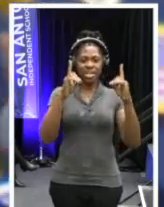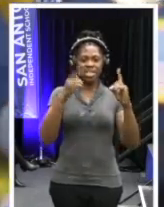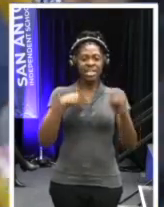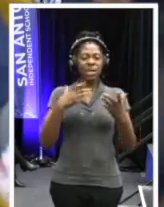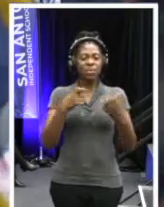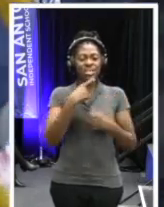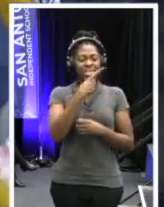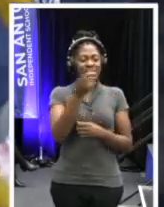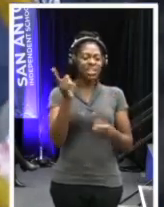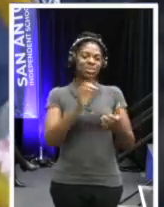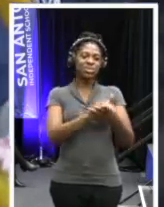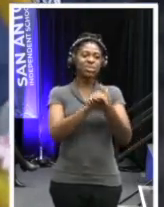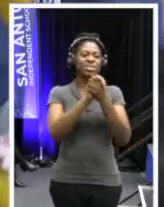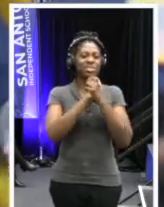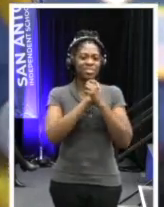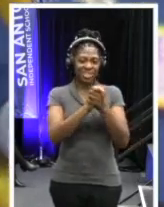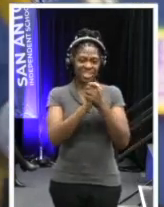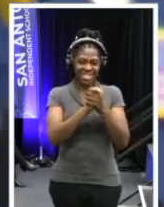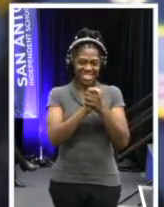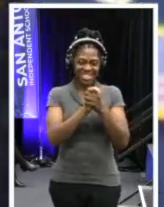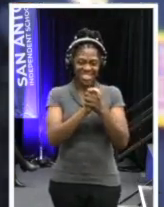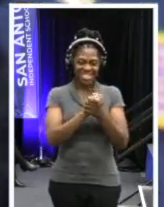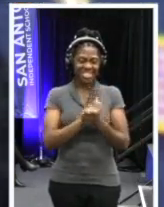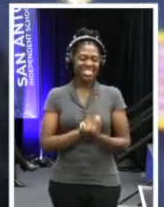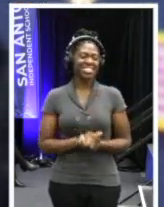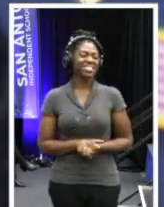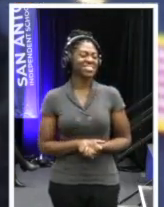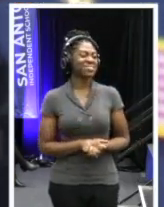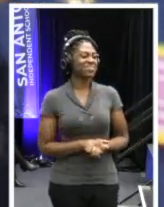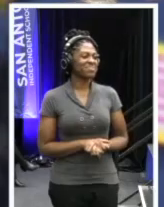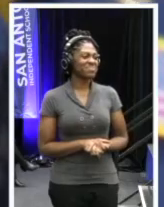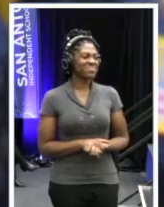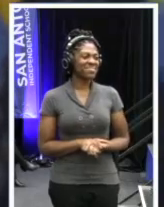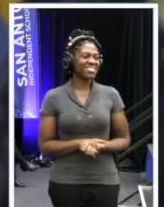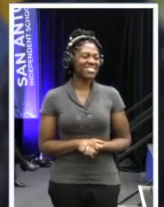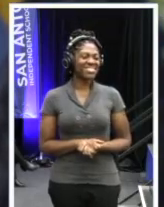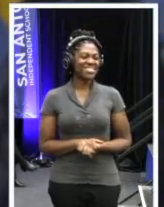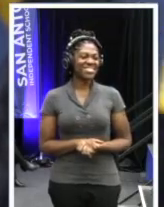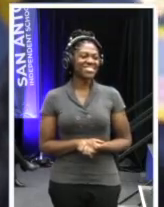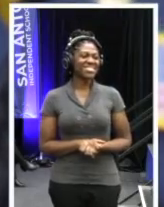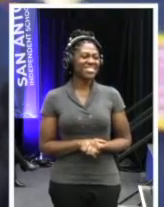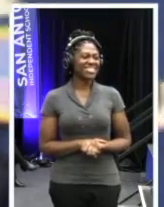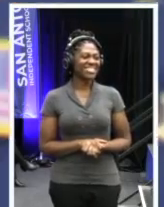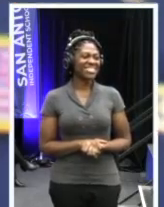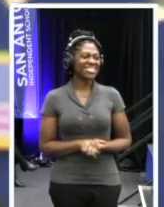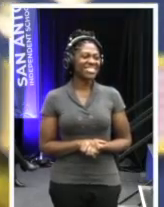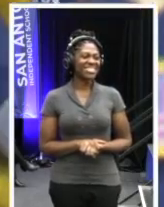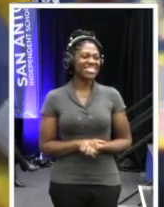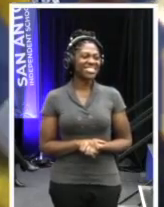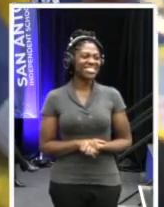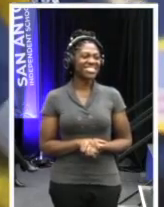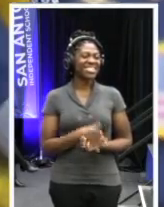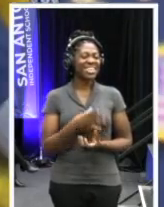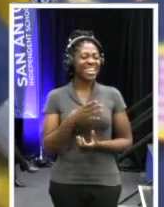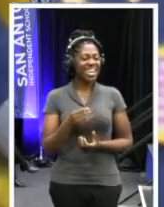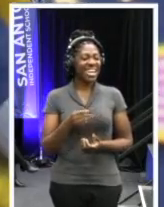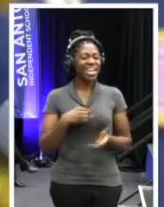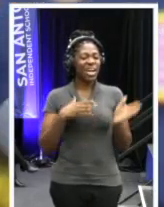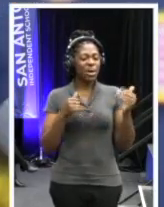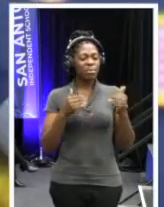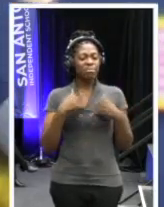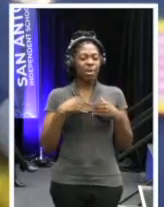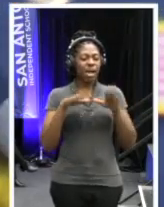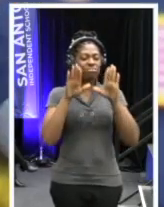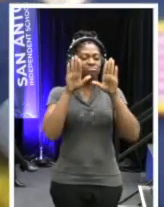my congratulations to each member of the Travis Early College High School class of 2024 and wish you continued